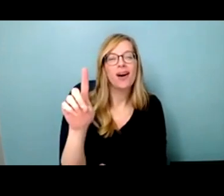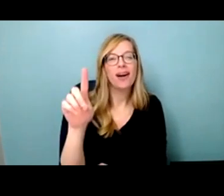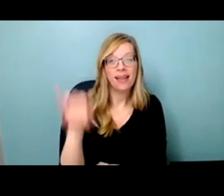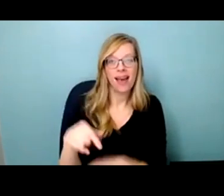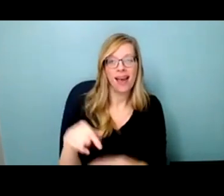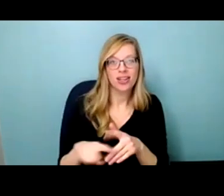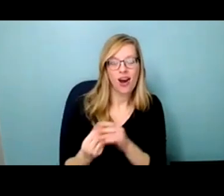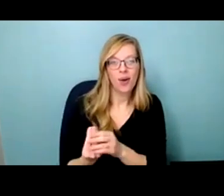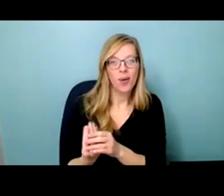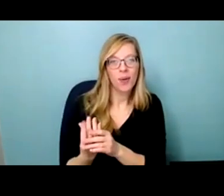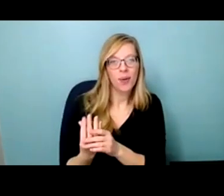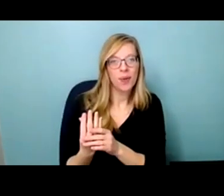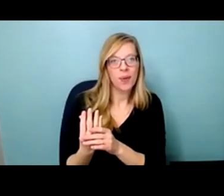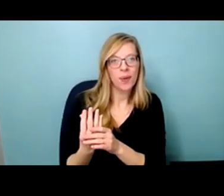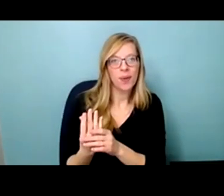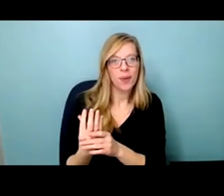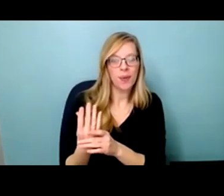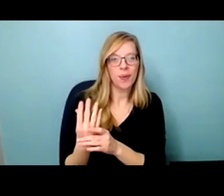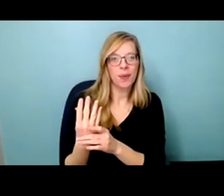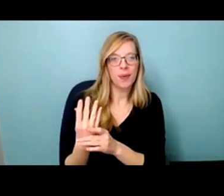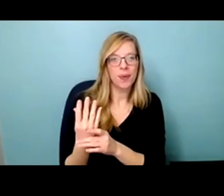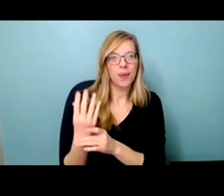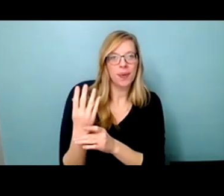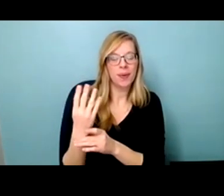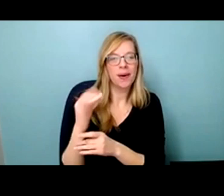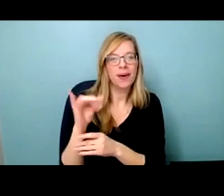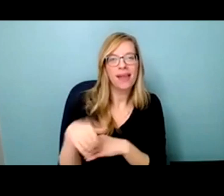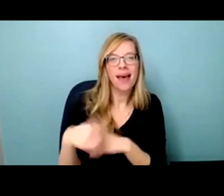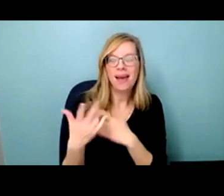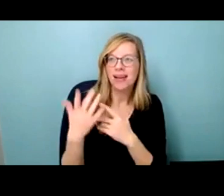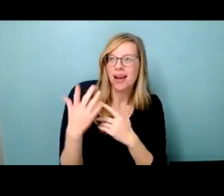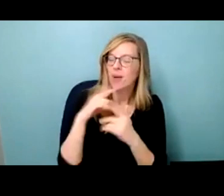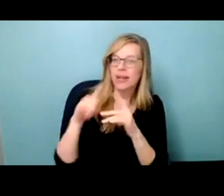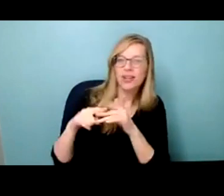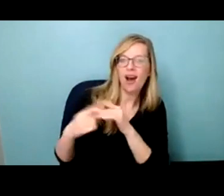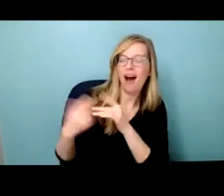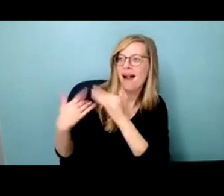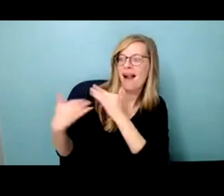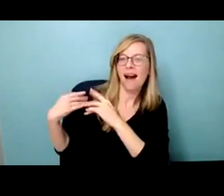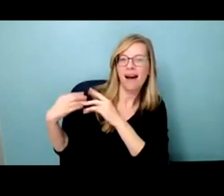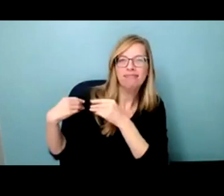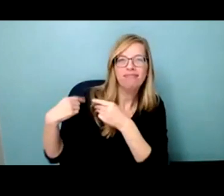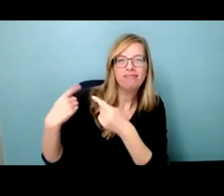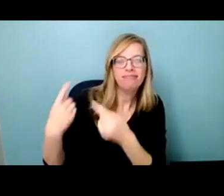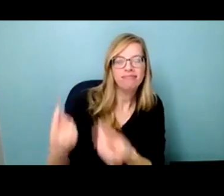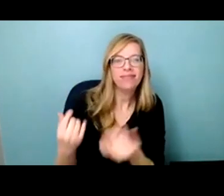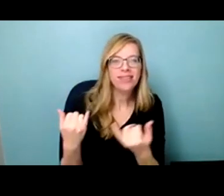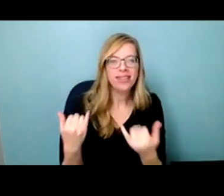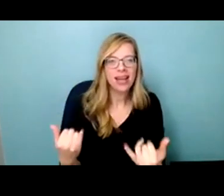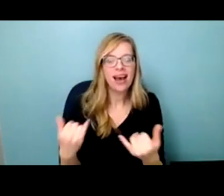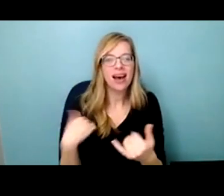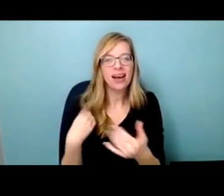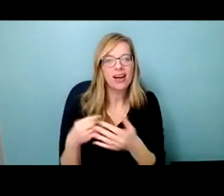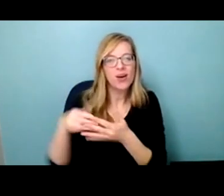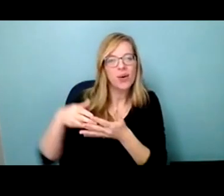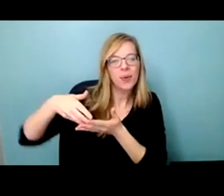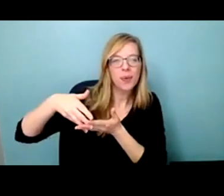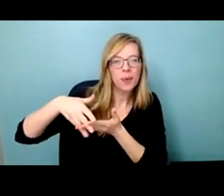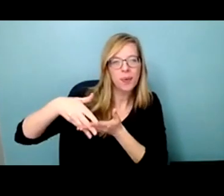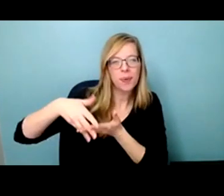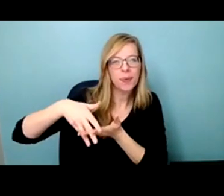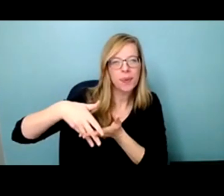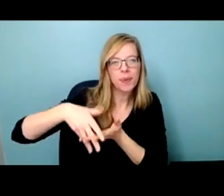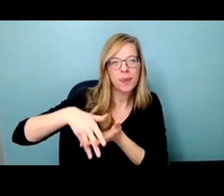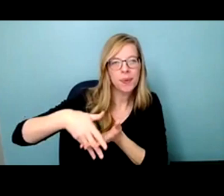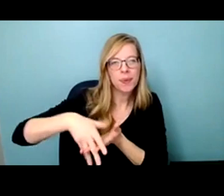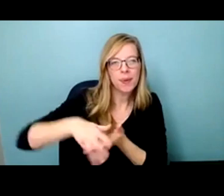Small at the edge of a century, through your veins down into the